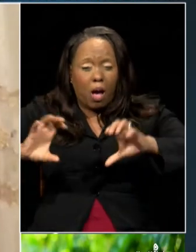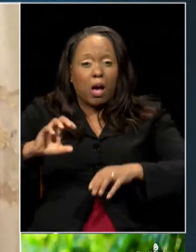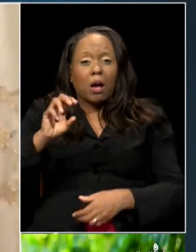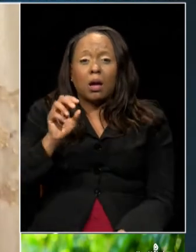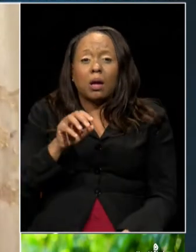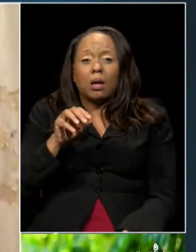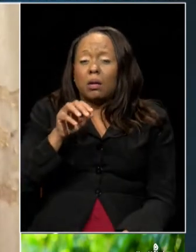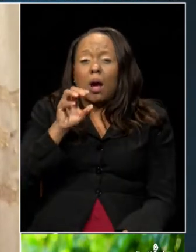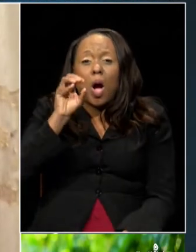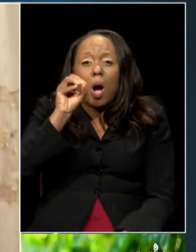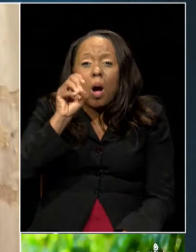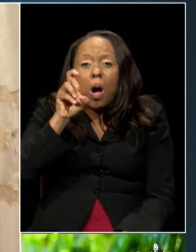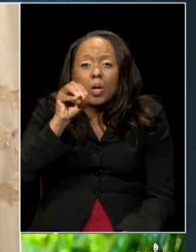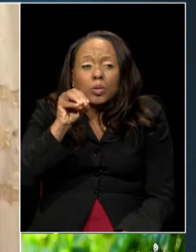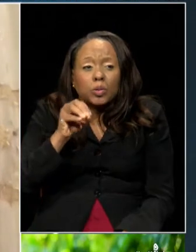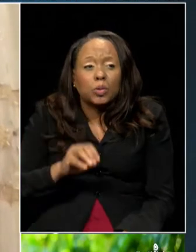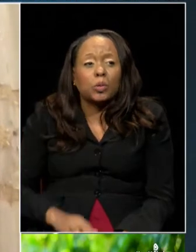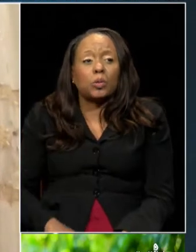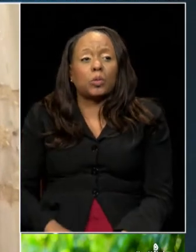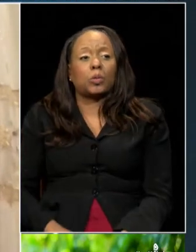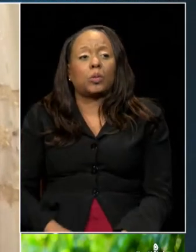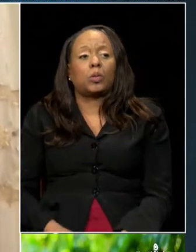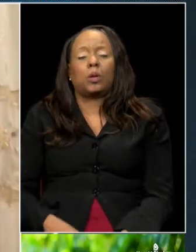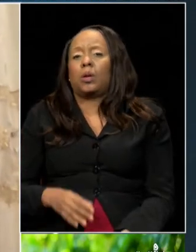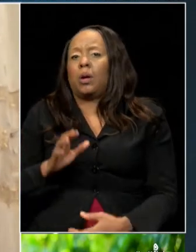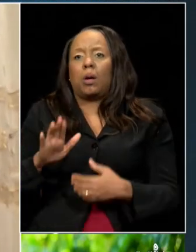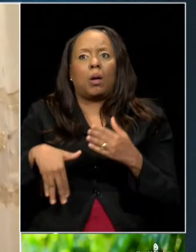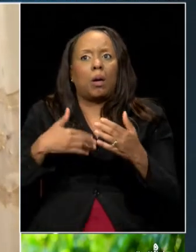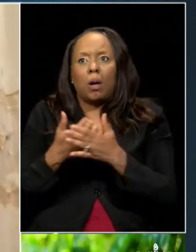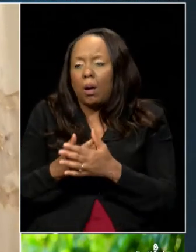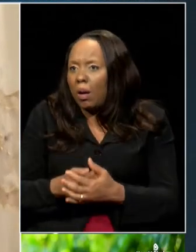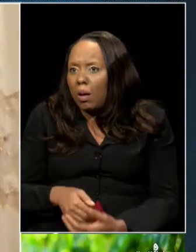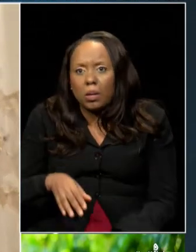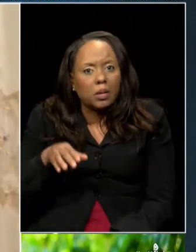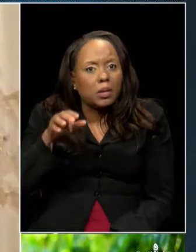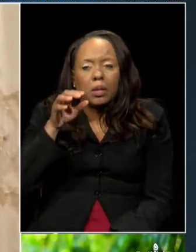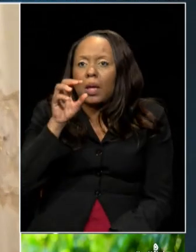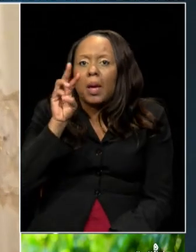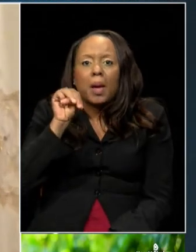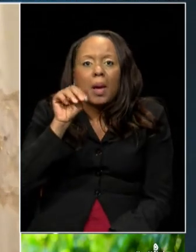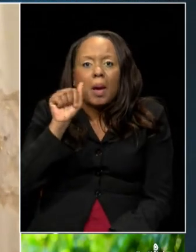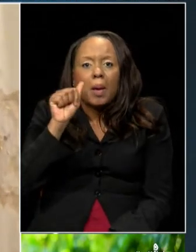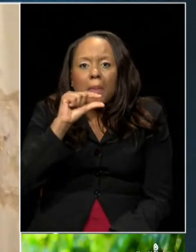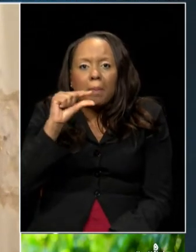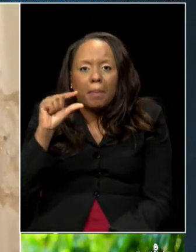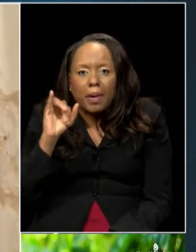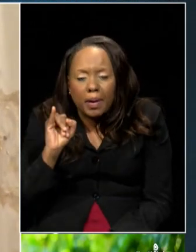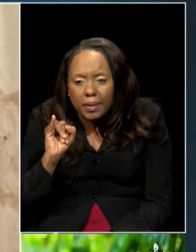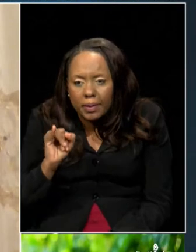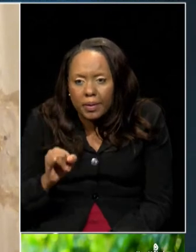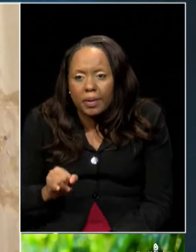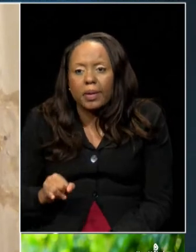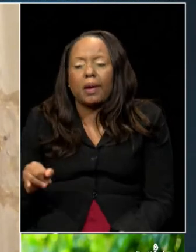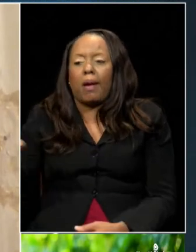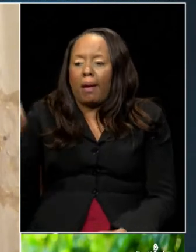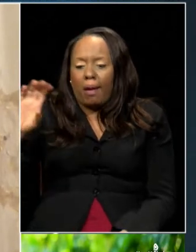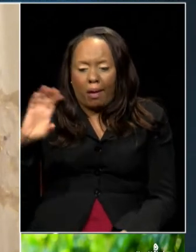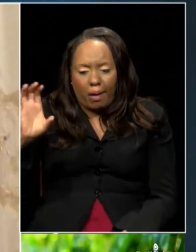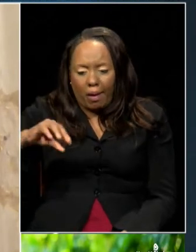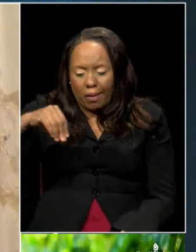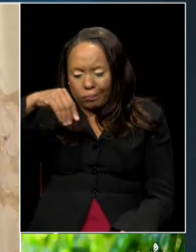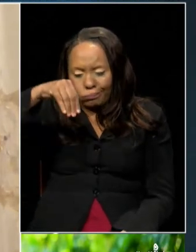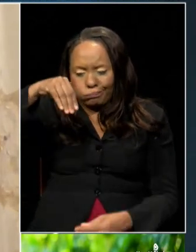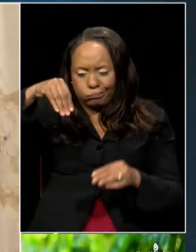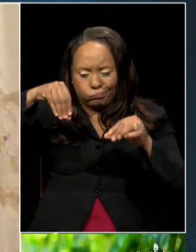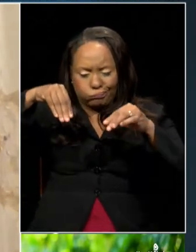The MSG, yes, the MSG and the sodium in the OXO, Maggi, or whatever brand of flavor cube. Lots of people cook with